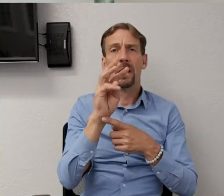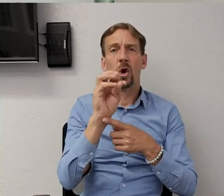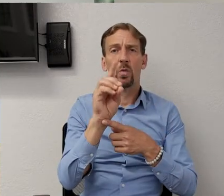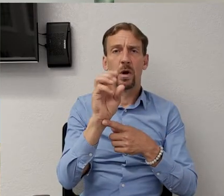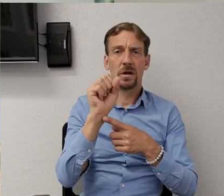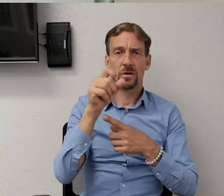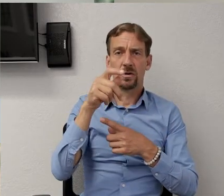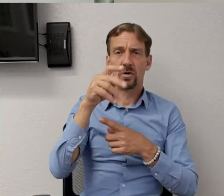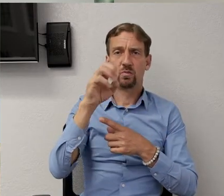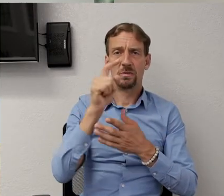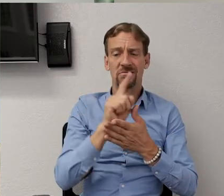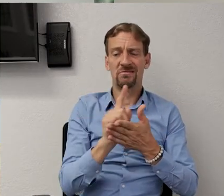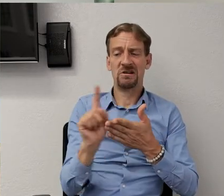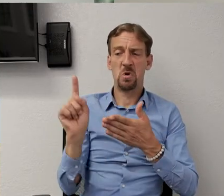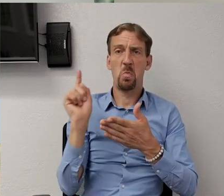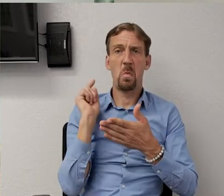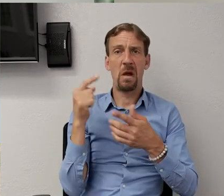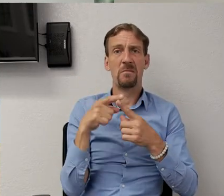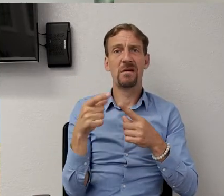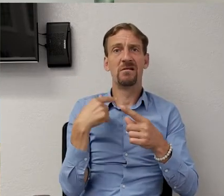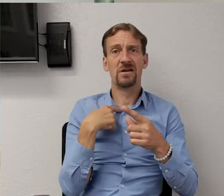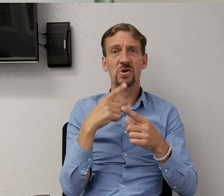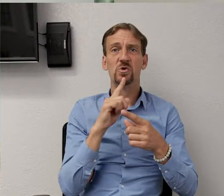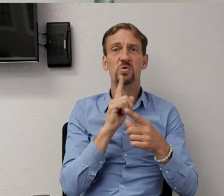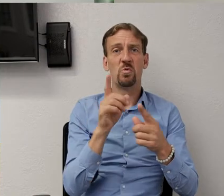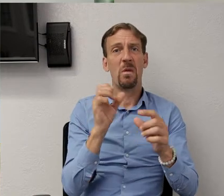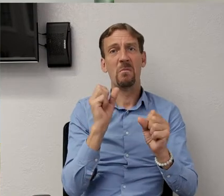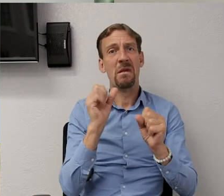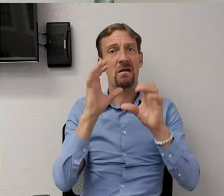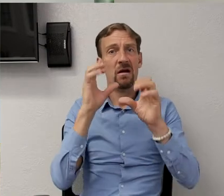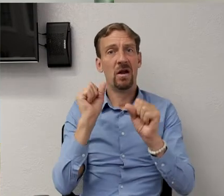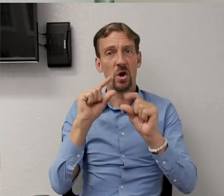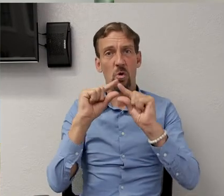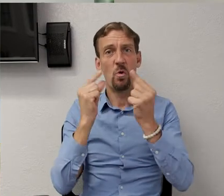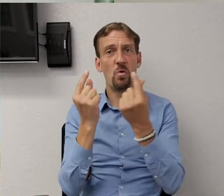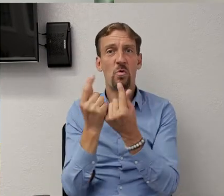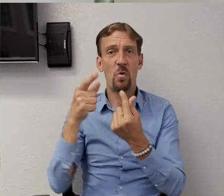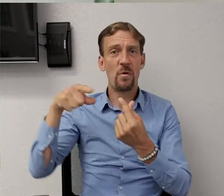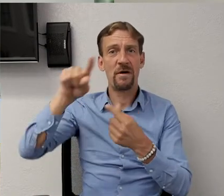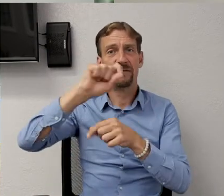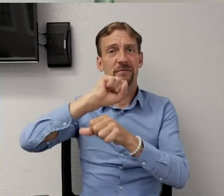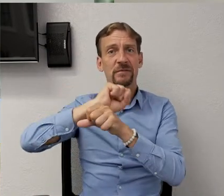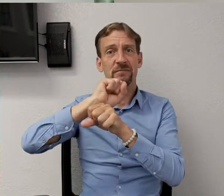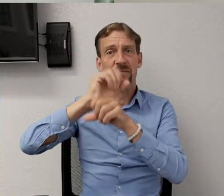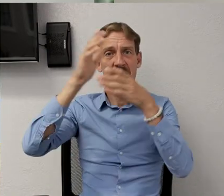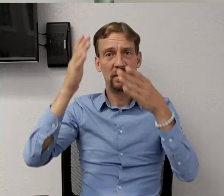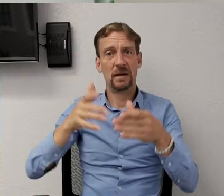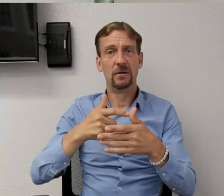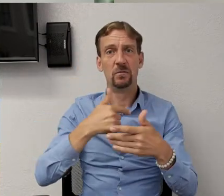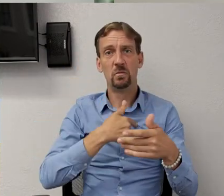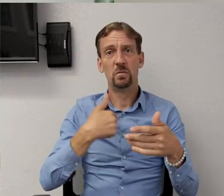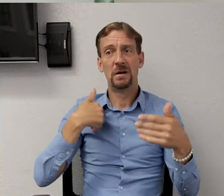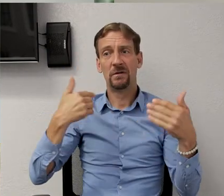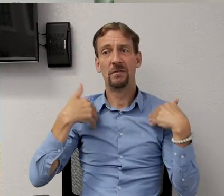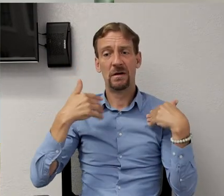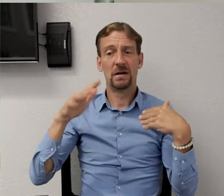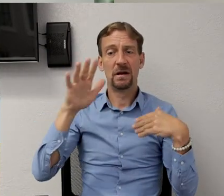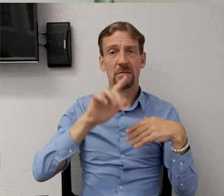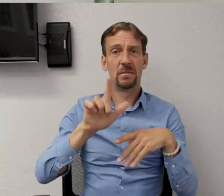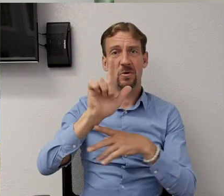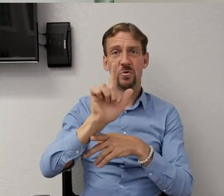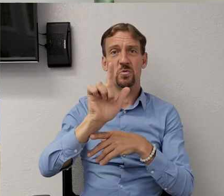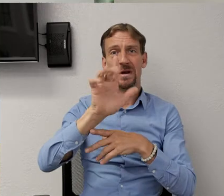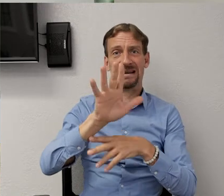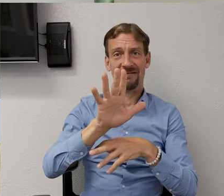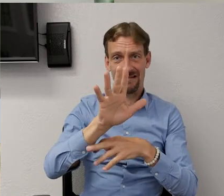week, mm-hmm. but just an amazing group of employees. We've had more than 25 employees, I don't know